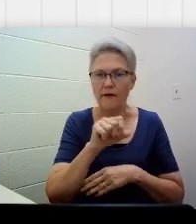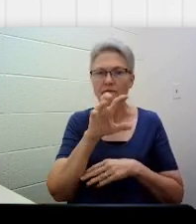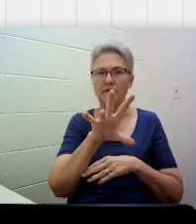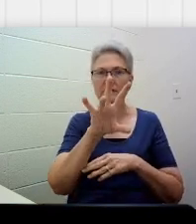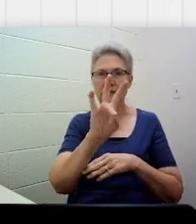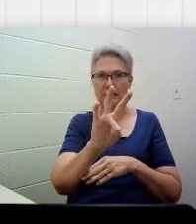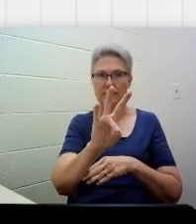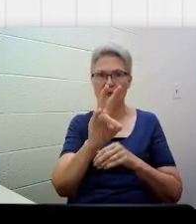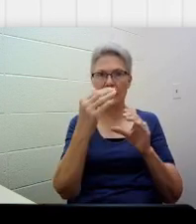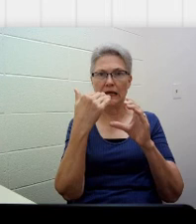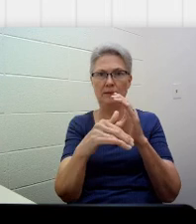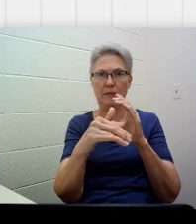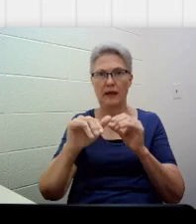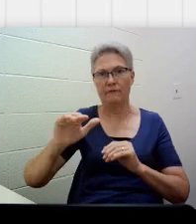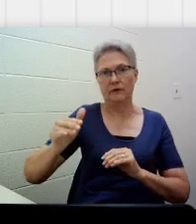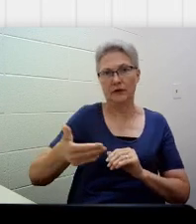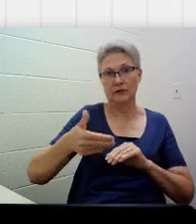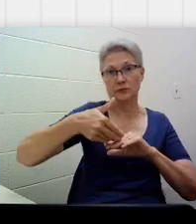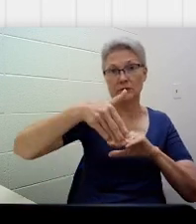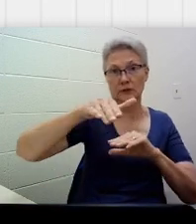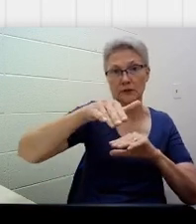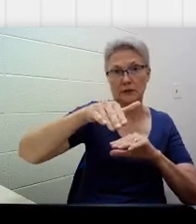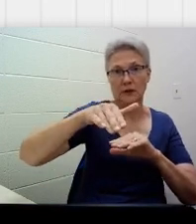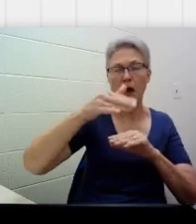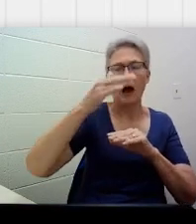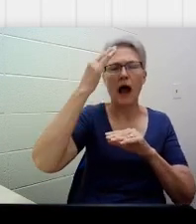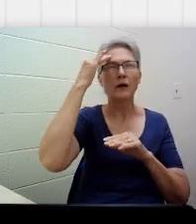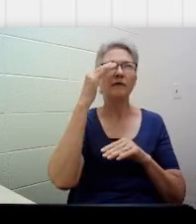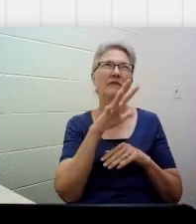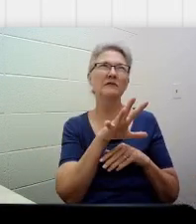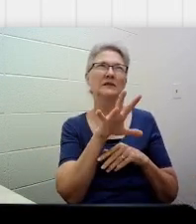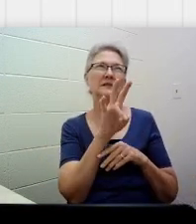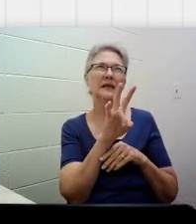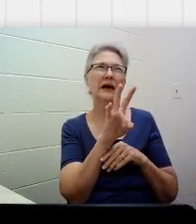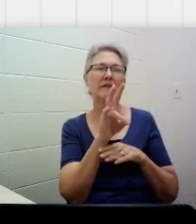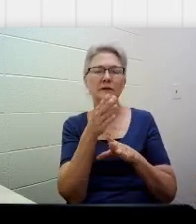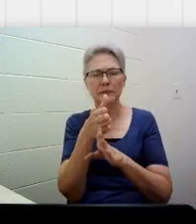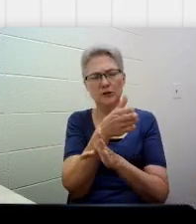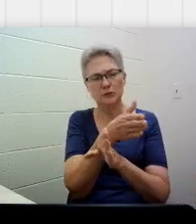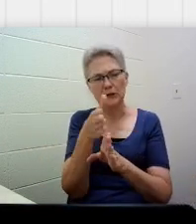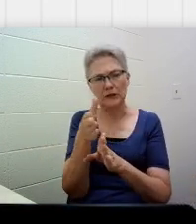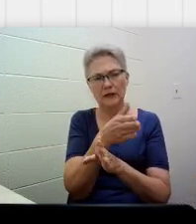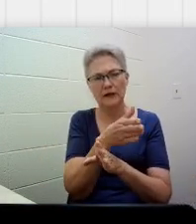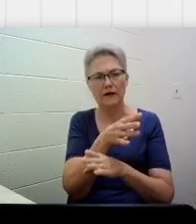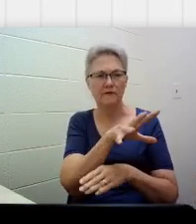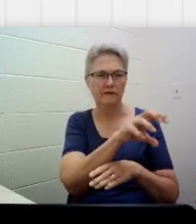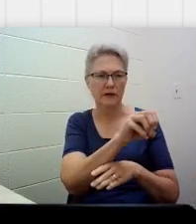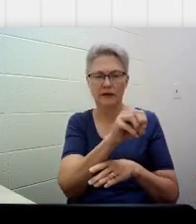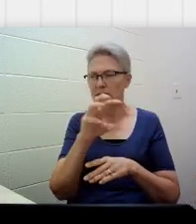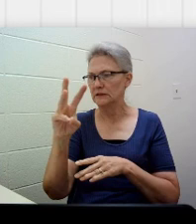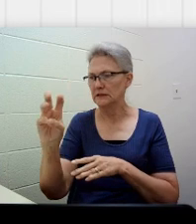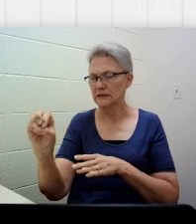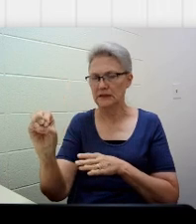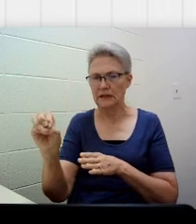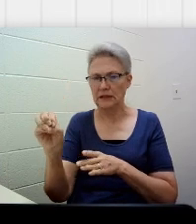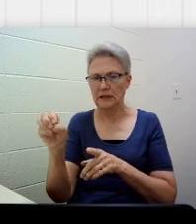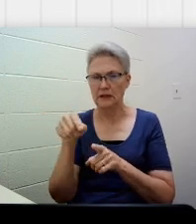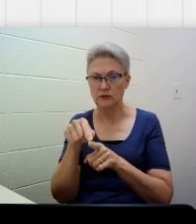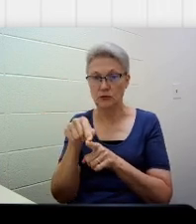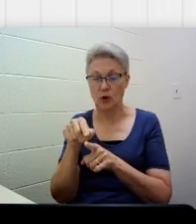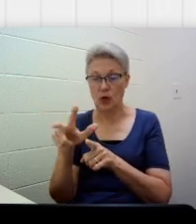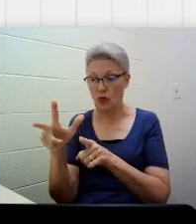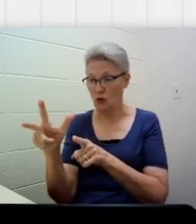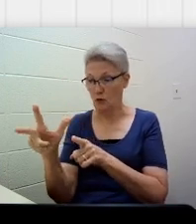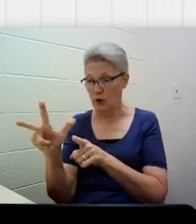57 email invitations were sent. I know that 57 falls between 50 and 60. It's only 3 away